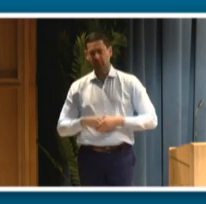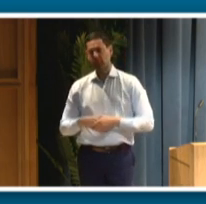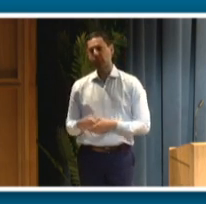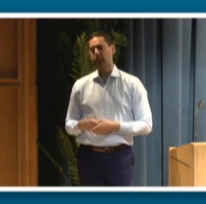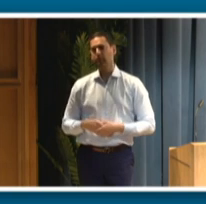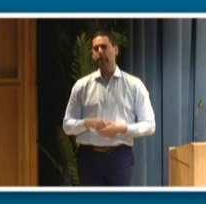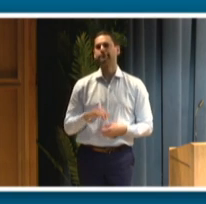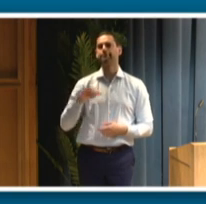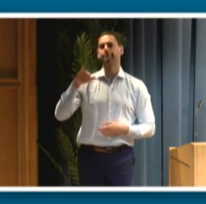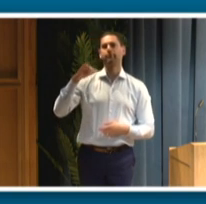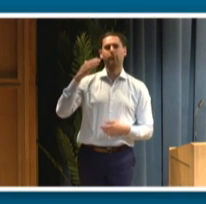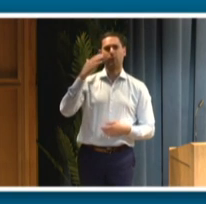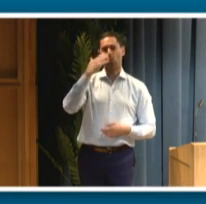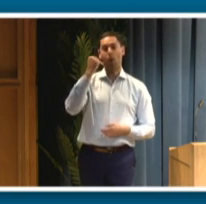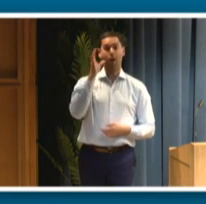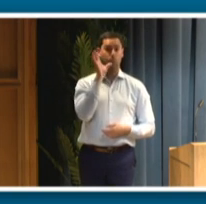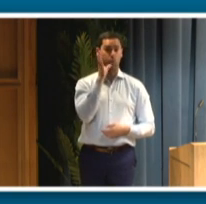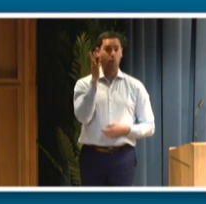Why rural communities?